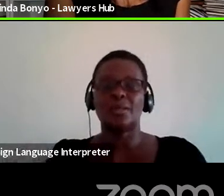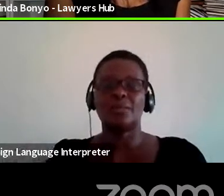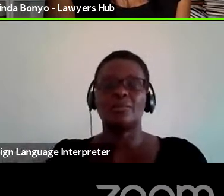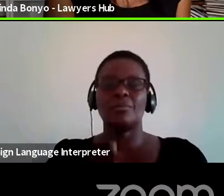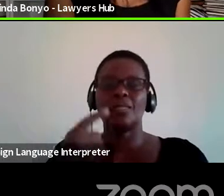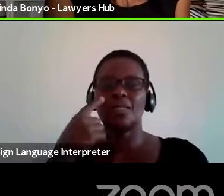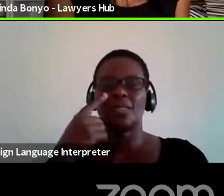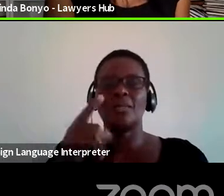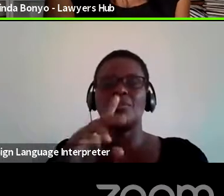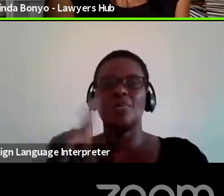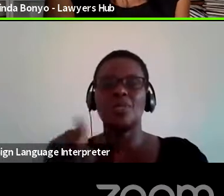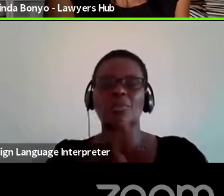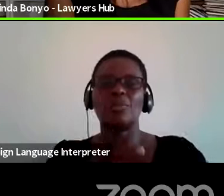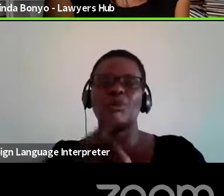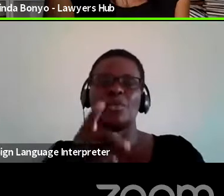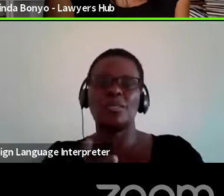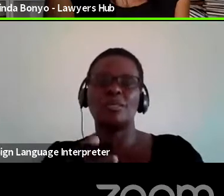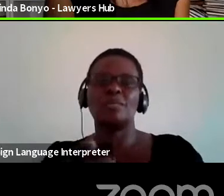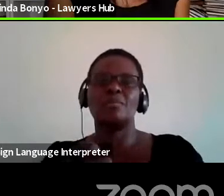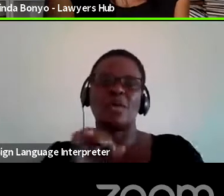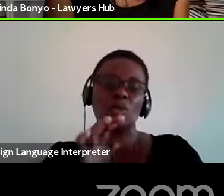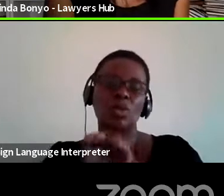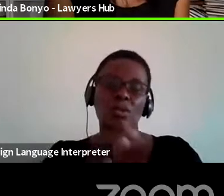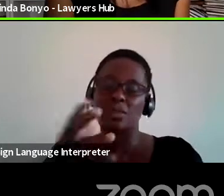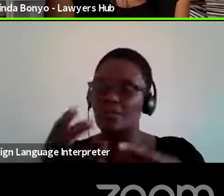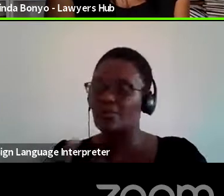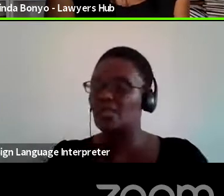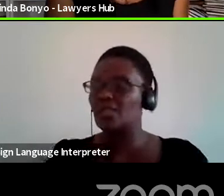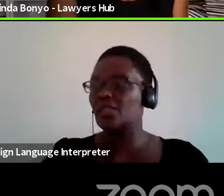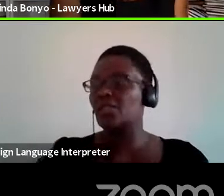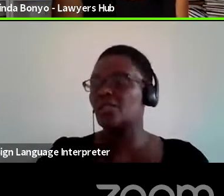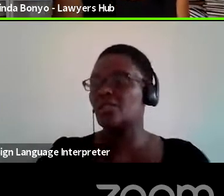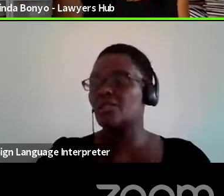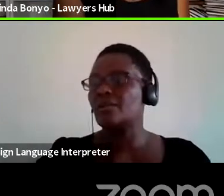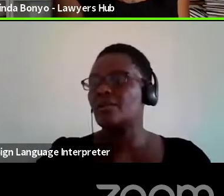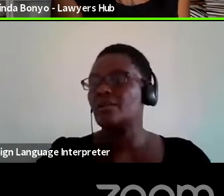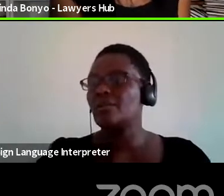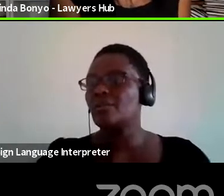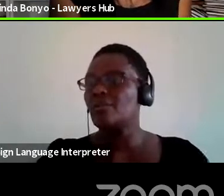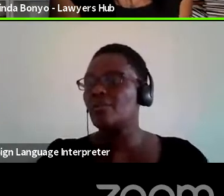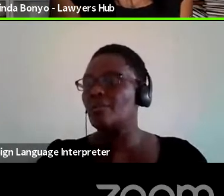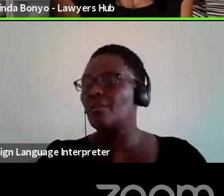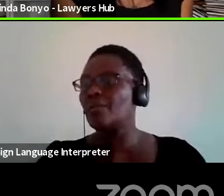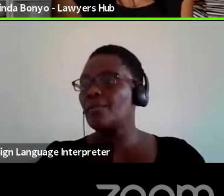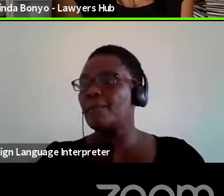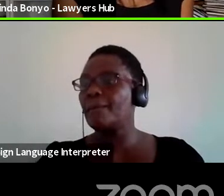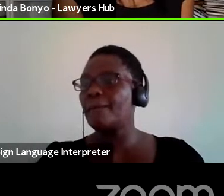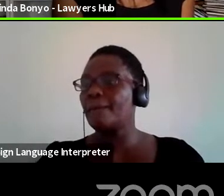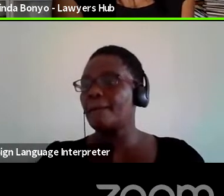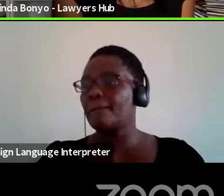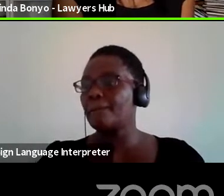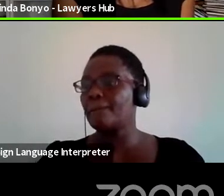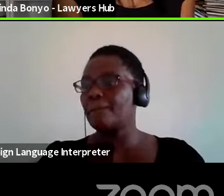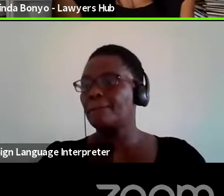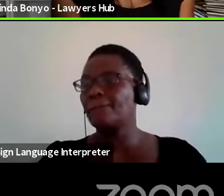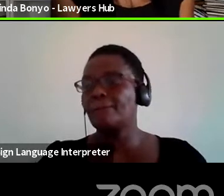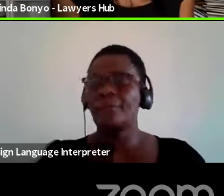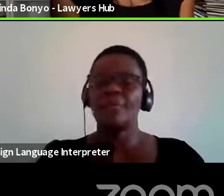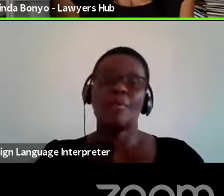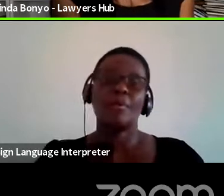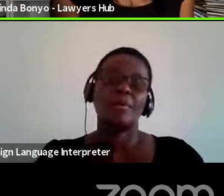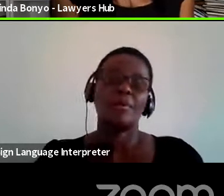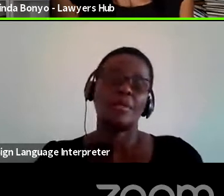I like that the consultations were done, in Africa and different regions of the world. I think content